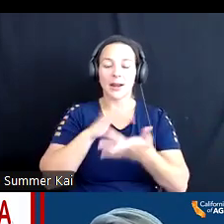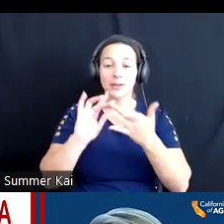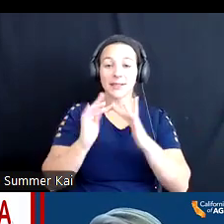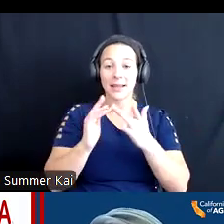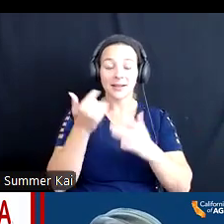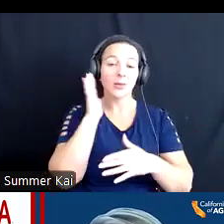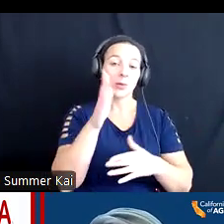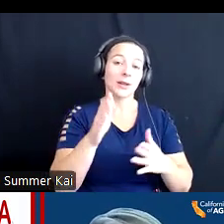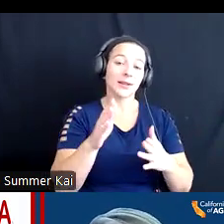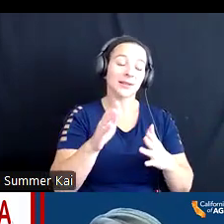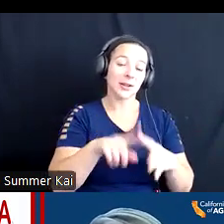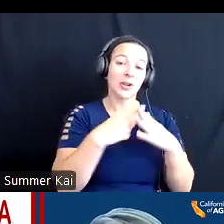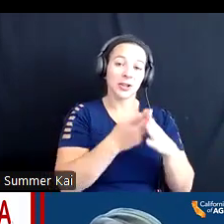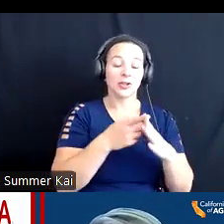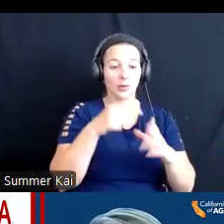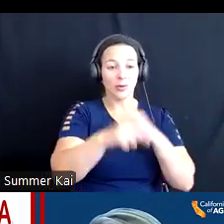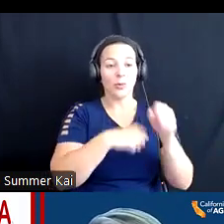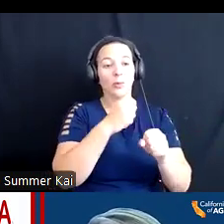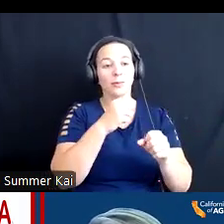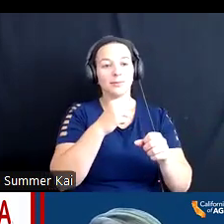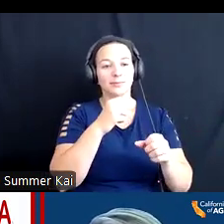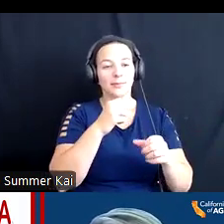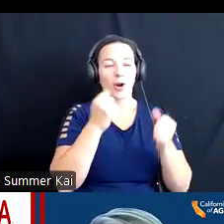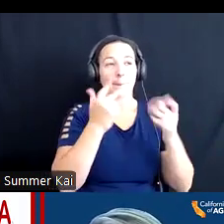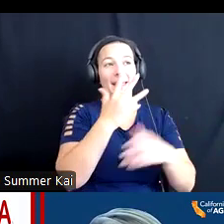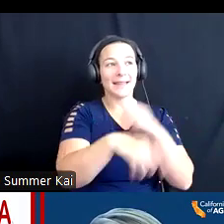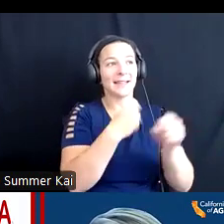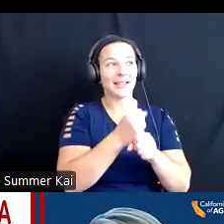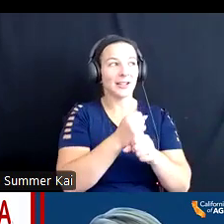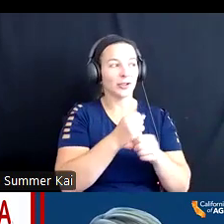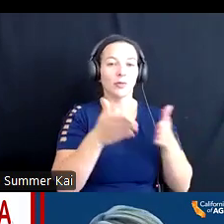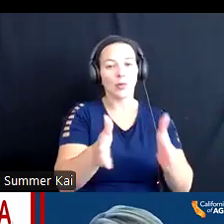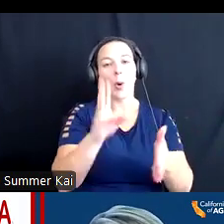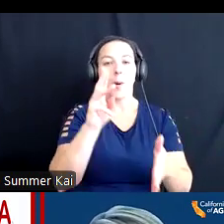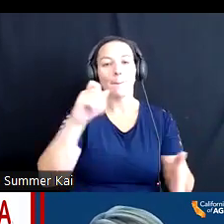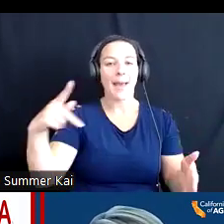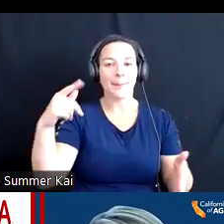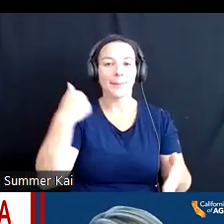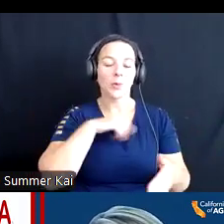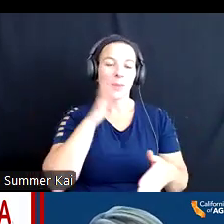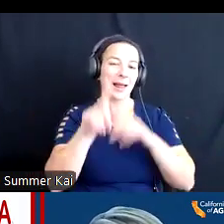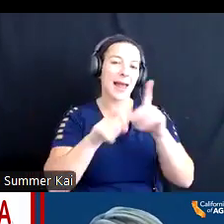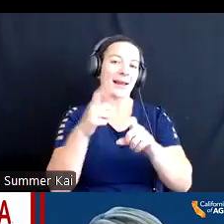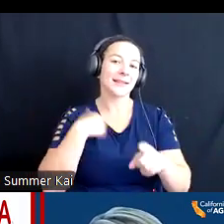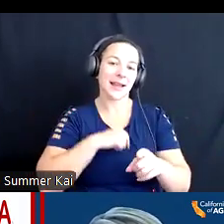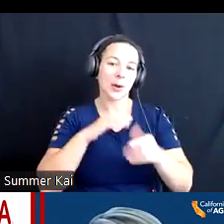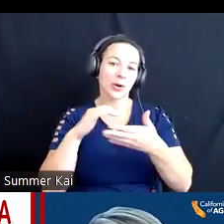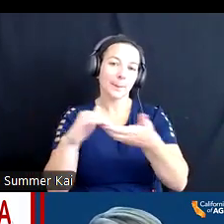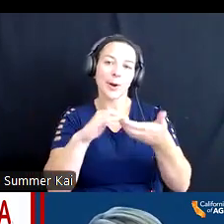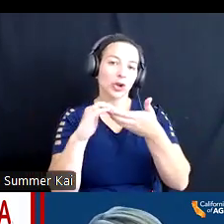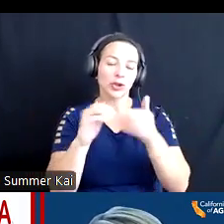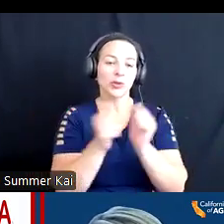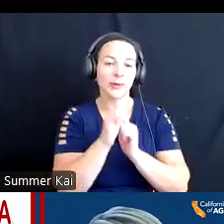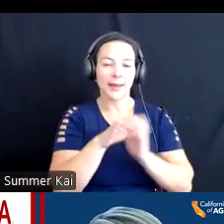work on our multi-year roadmap that we're going to be seeking the input of our stakeholders in its development, and that